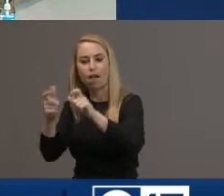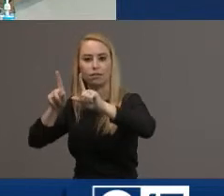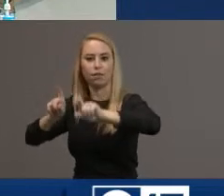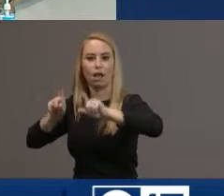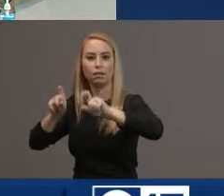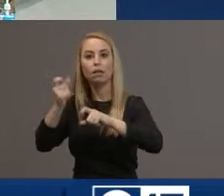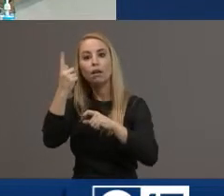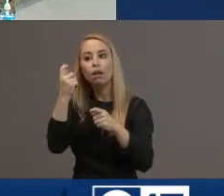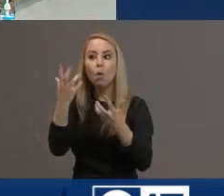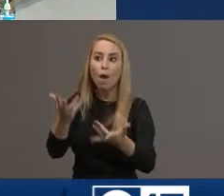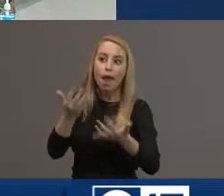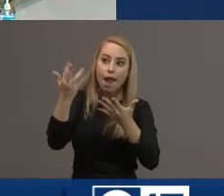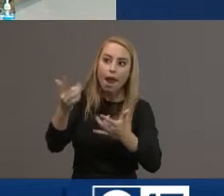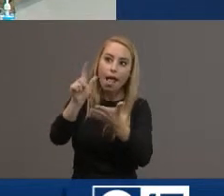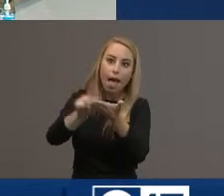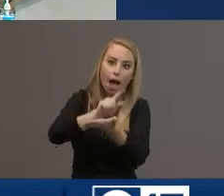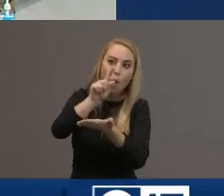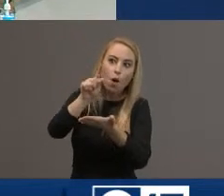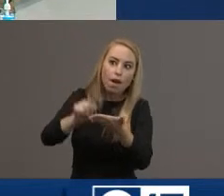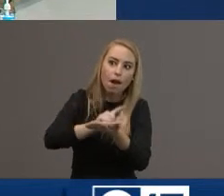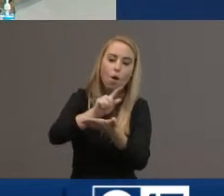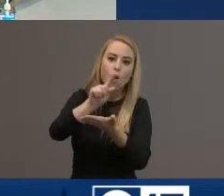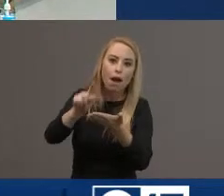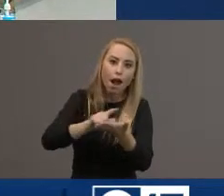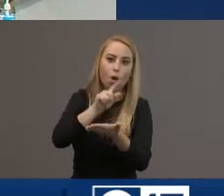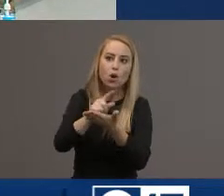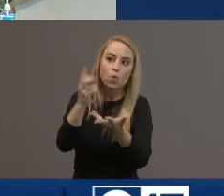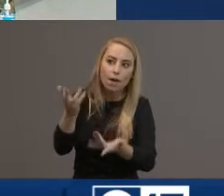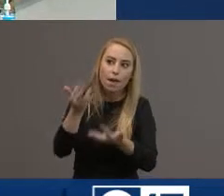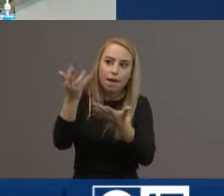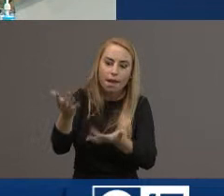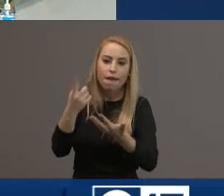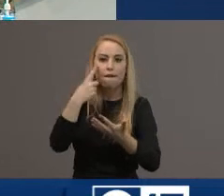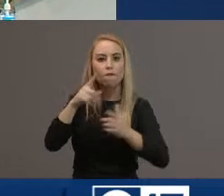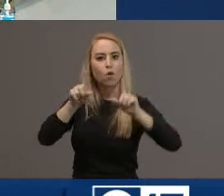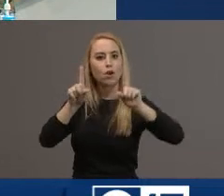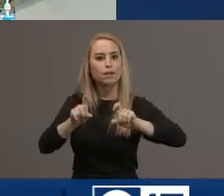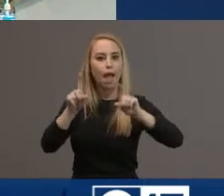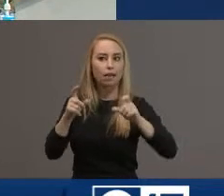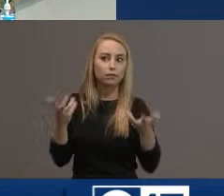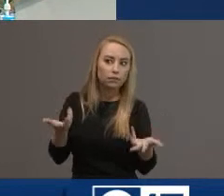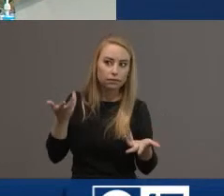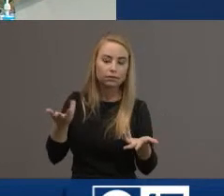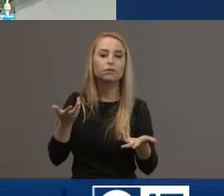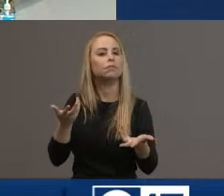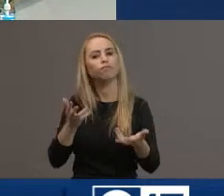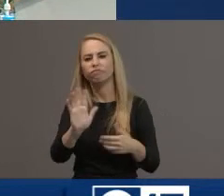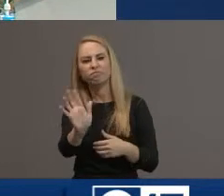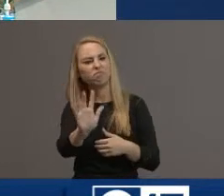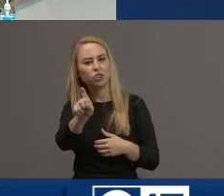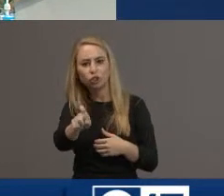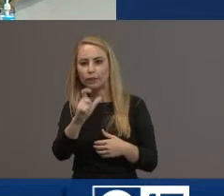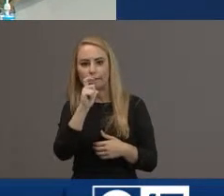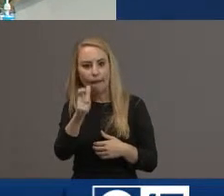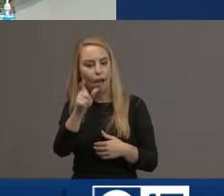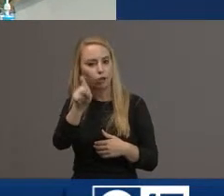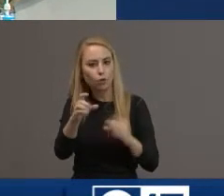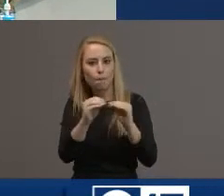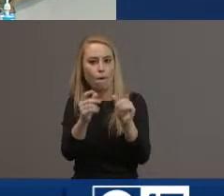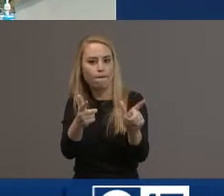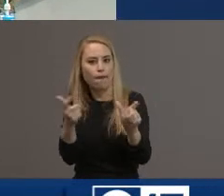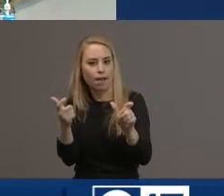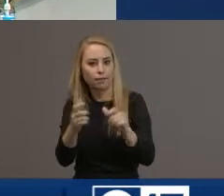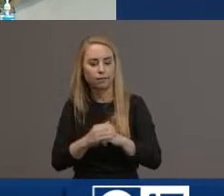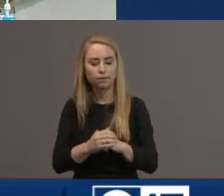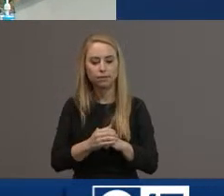should have to wait hours and hours for a test to be conducted. We also want to